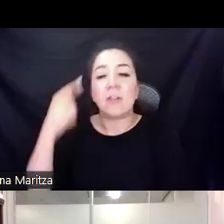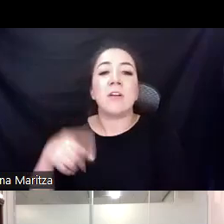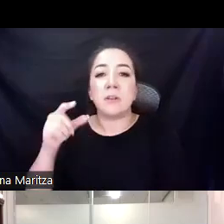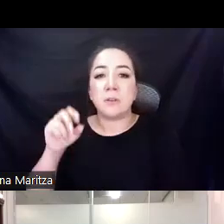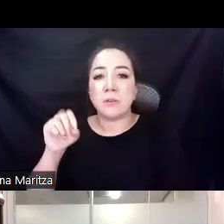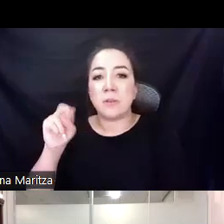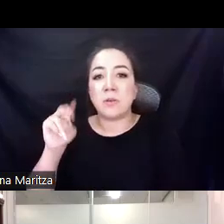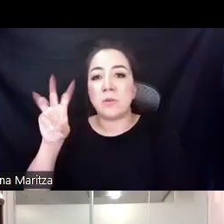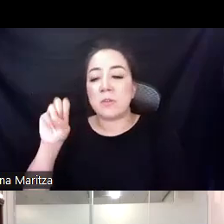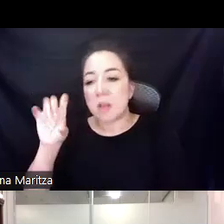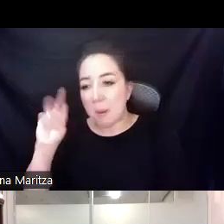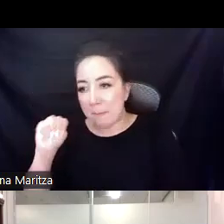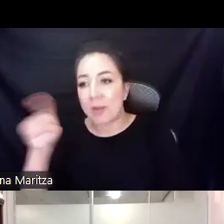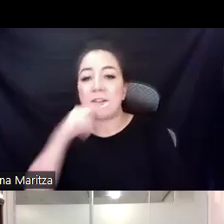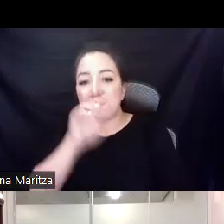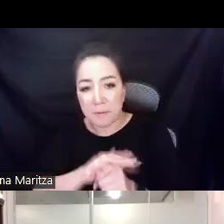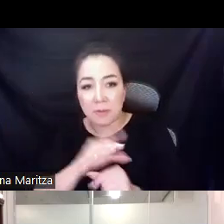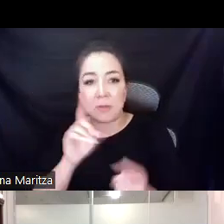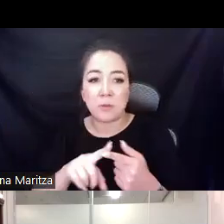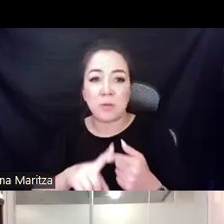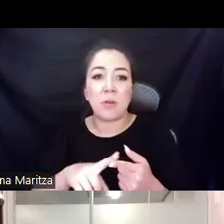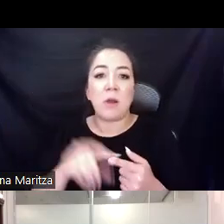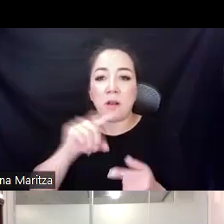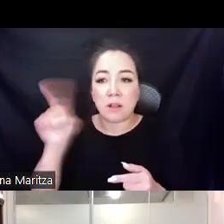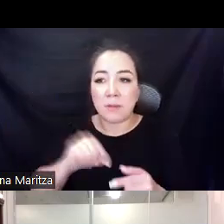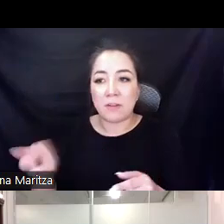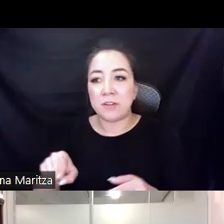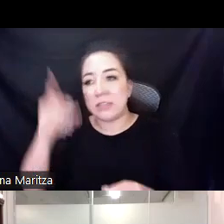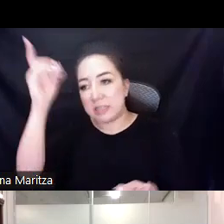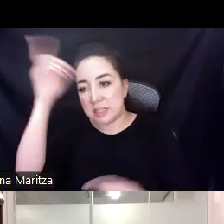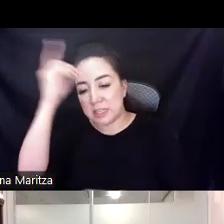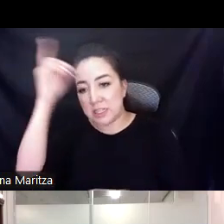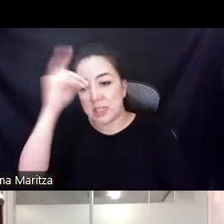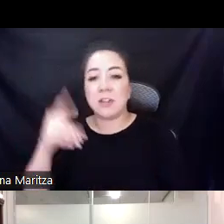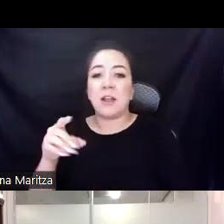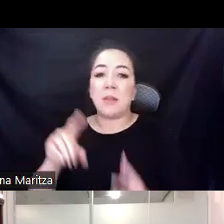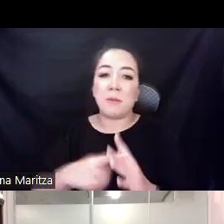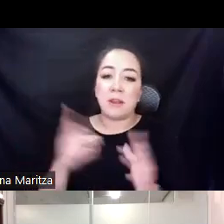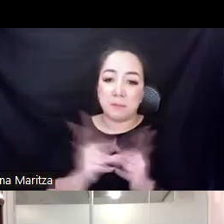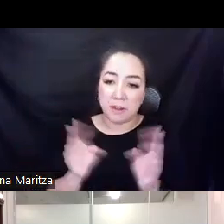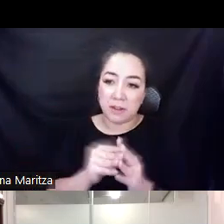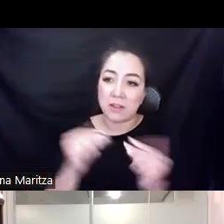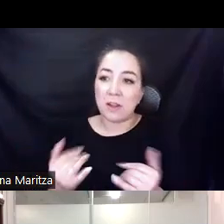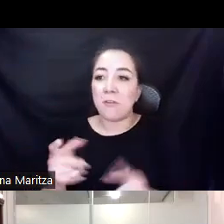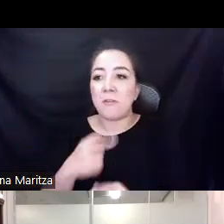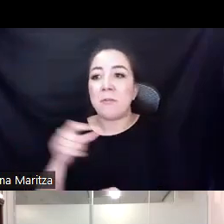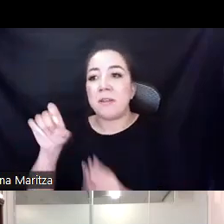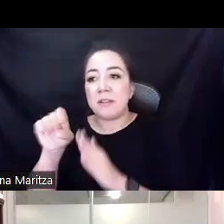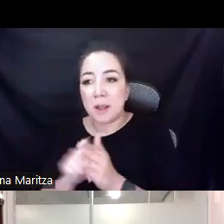a commitment to Alzheimer's disease, as we heard at the beginning of the meeting today from the state